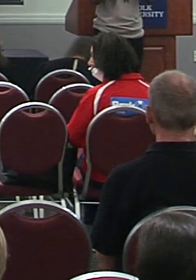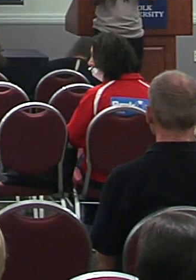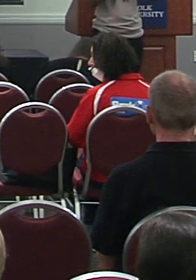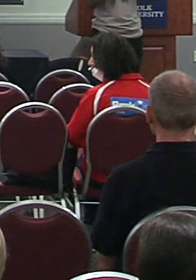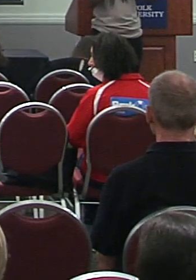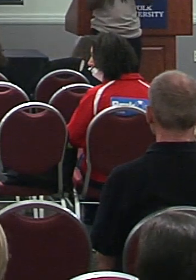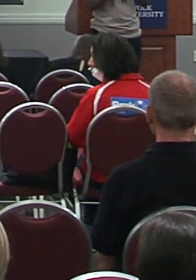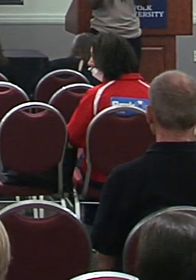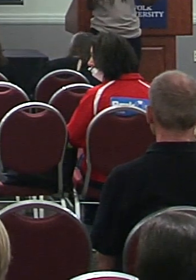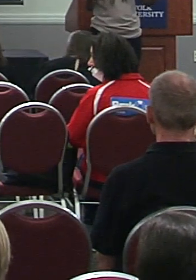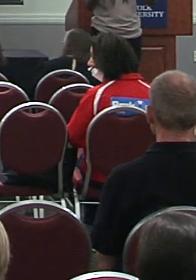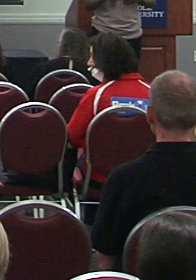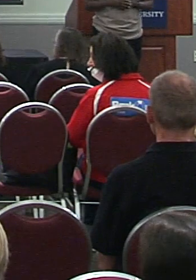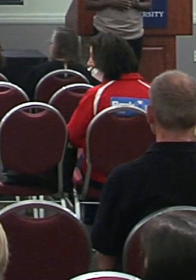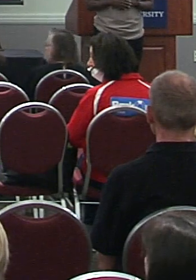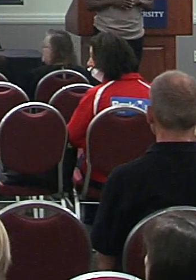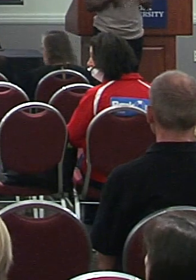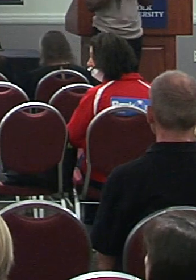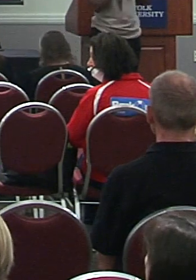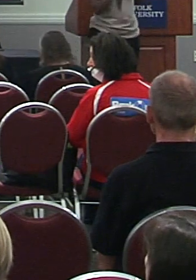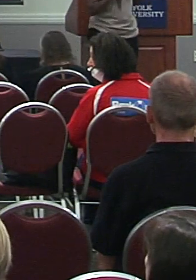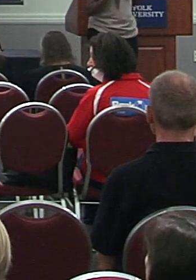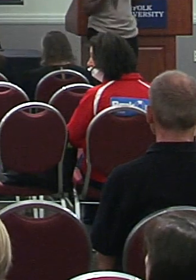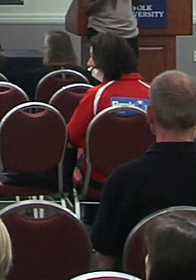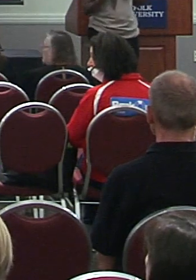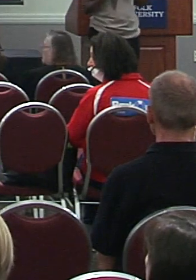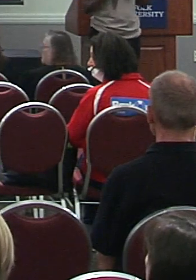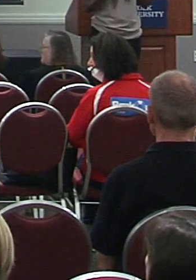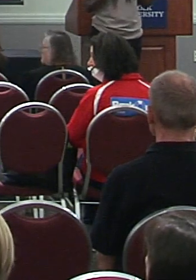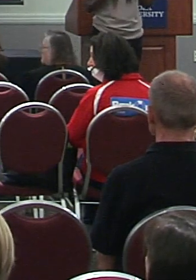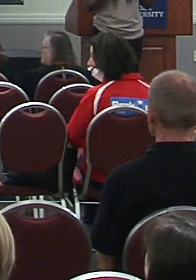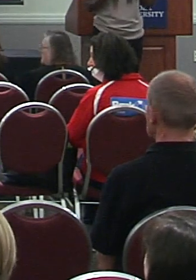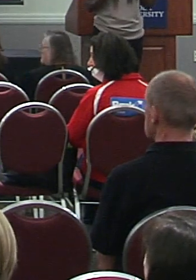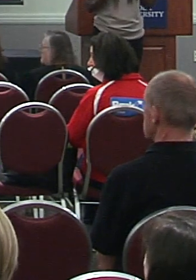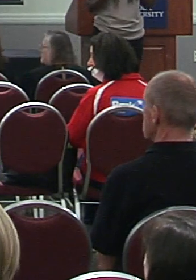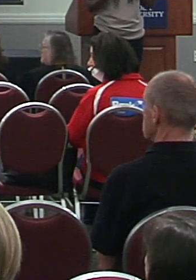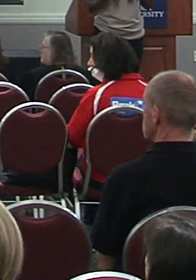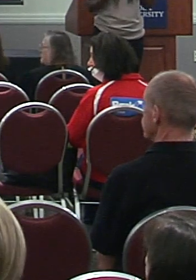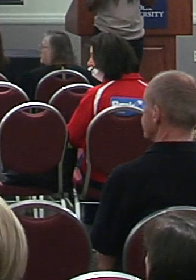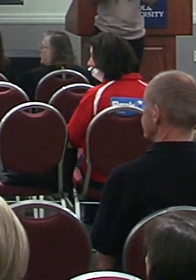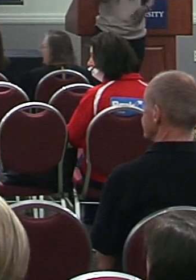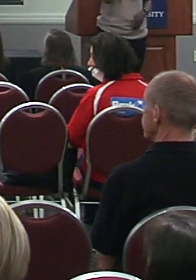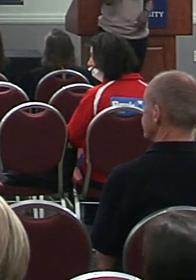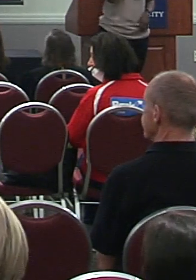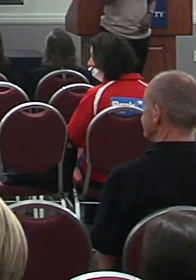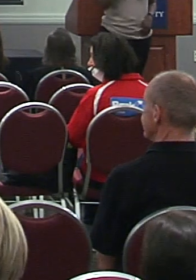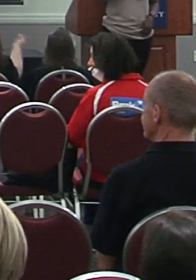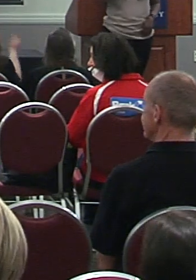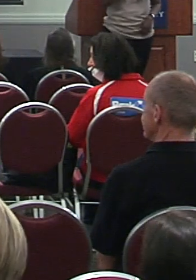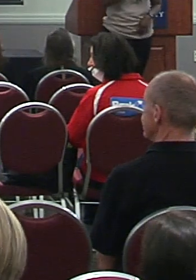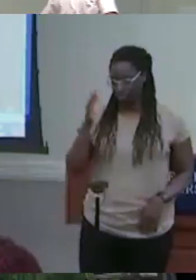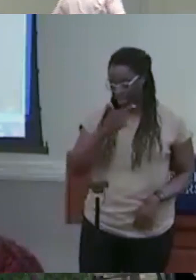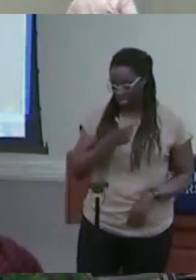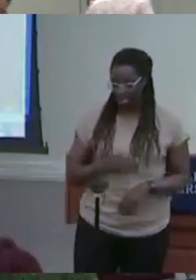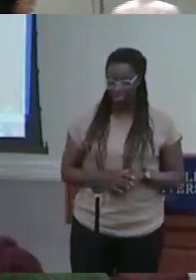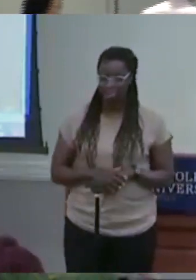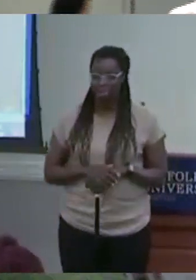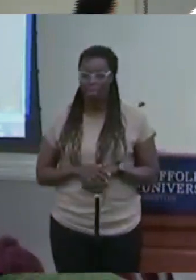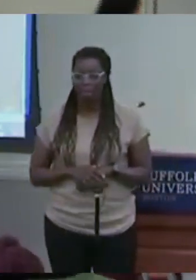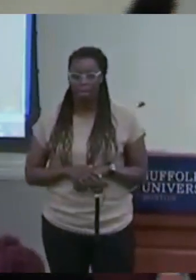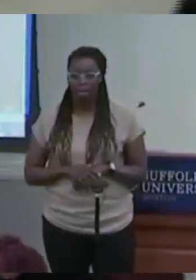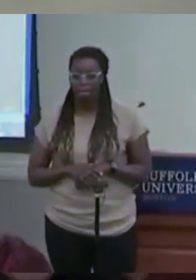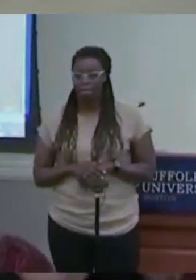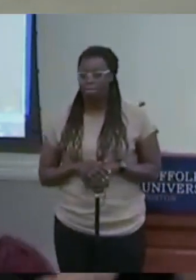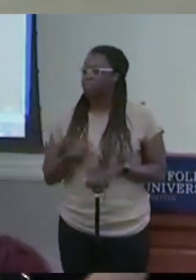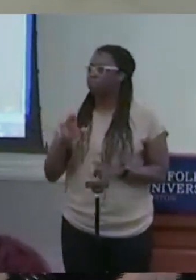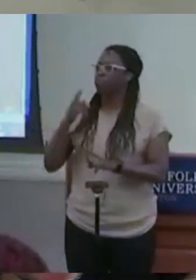the... I'm not seeing any in the room, but come grab me. Oh, I do see one in the room, so we'll go to one in the room before we go back to Zoom. Hi, I'm Deputy Chief Jim Ho at